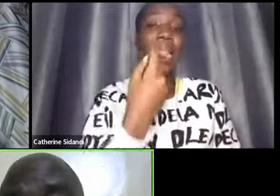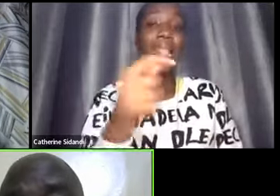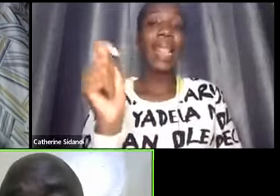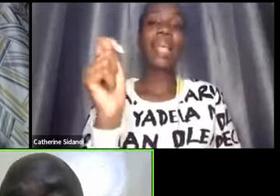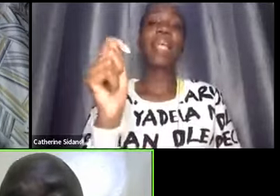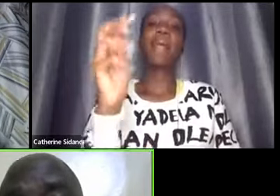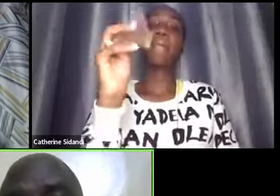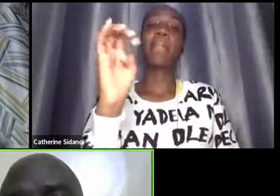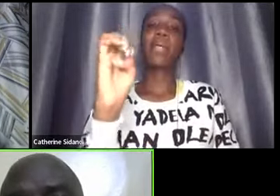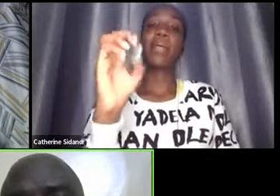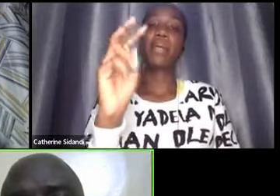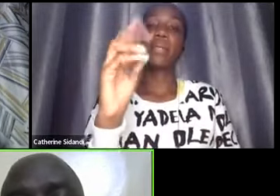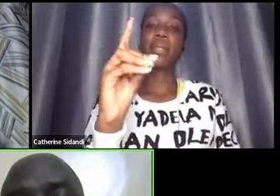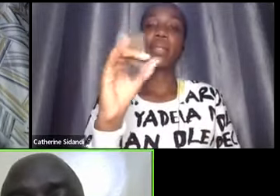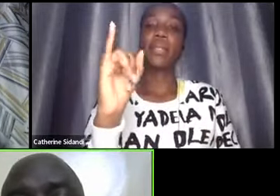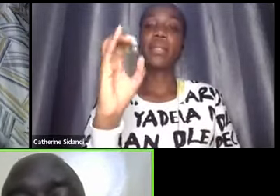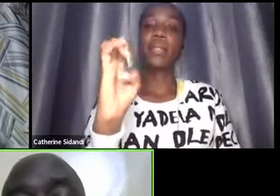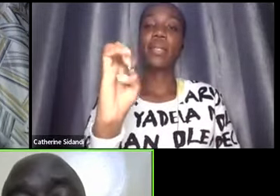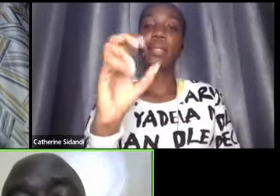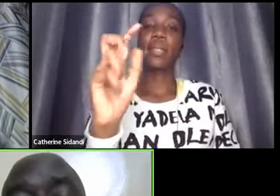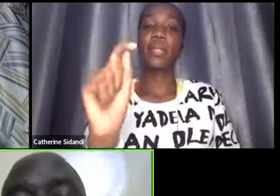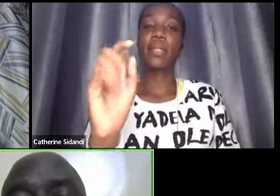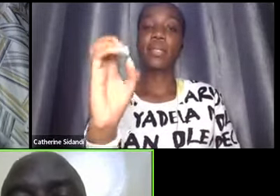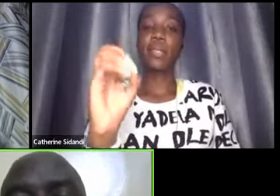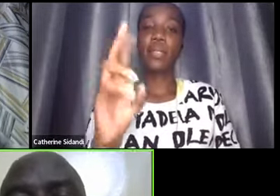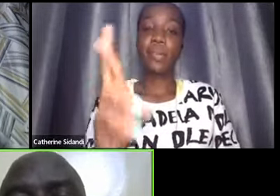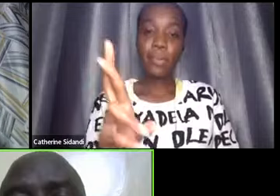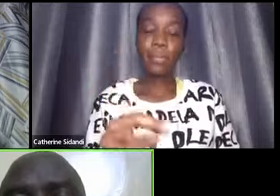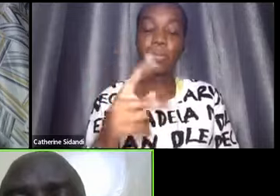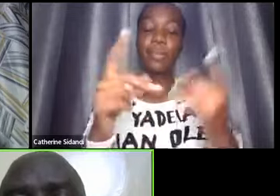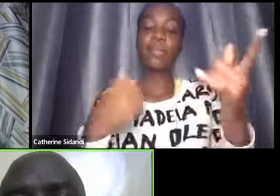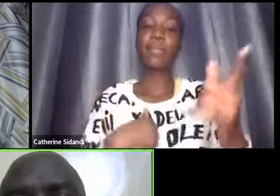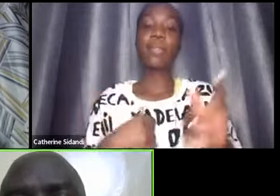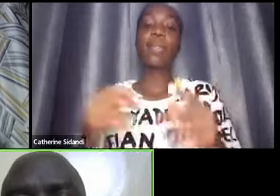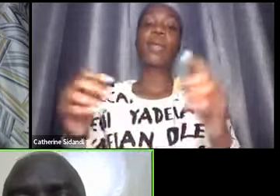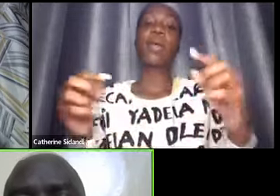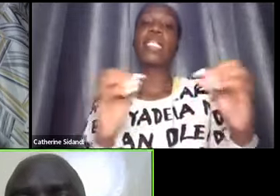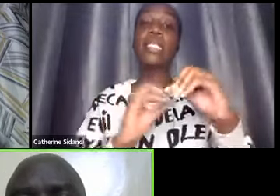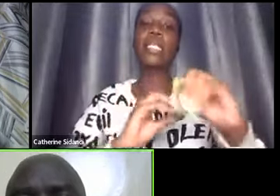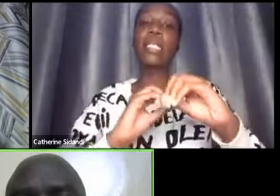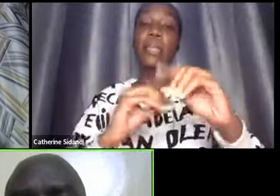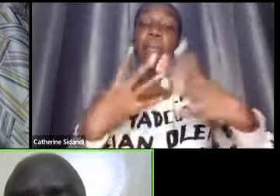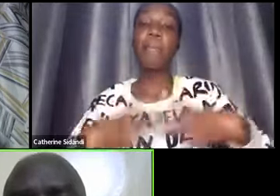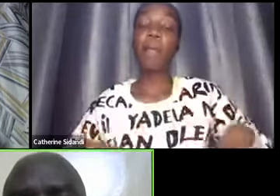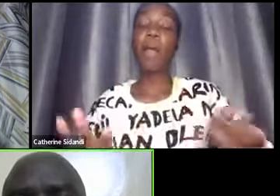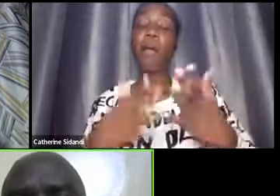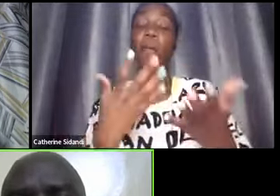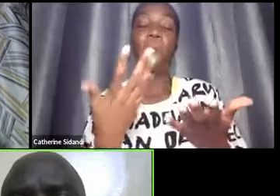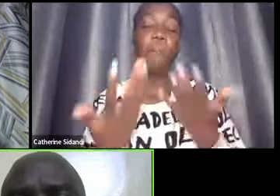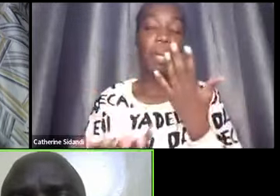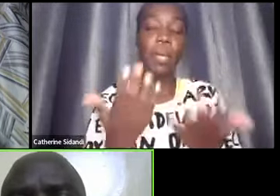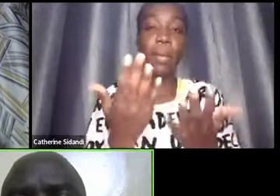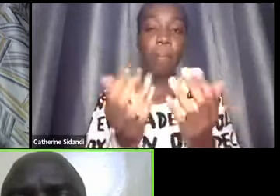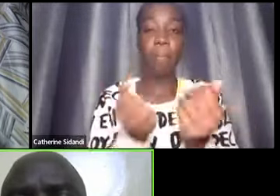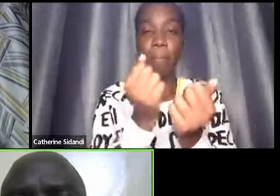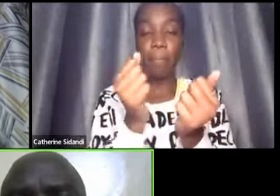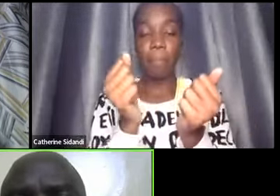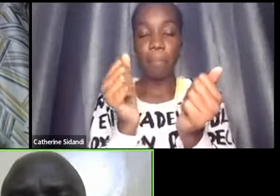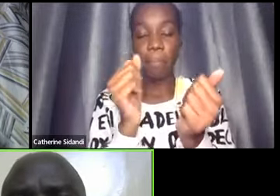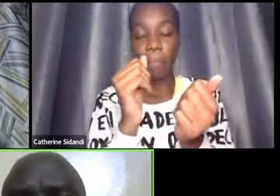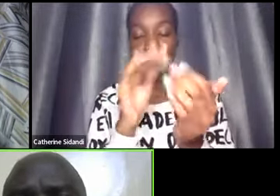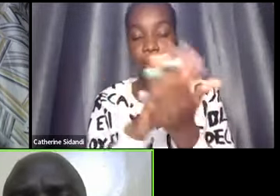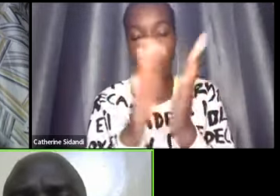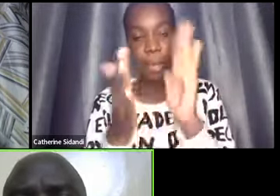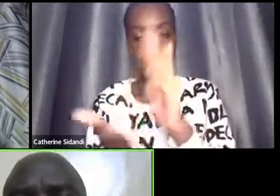interviews where I train people on how to become conflict competent. When I talk about conflict